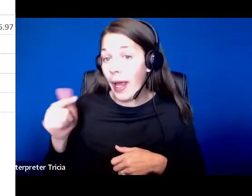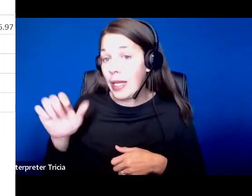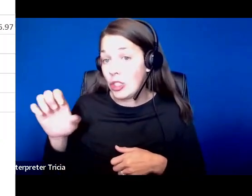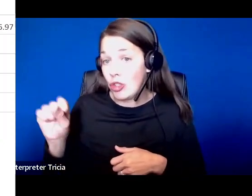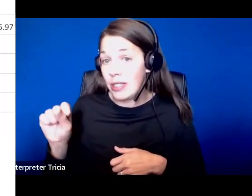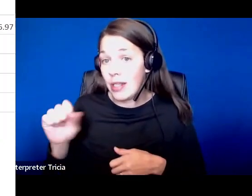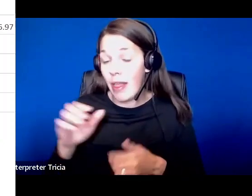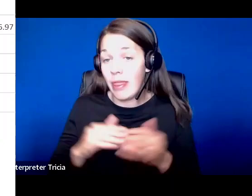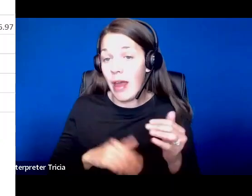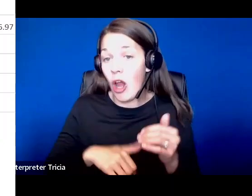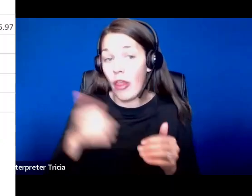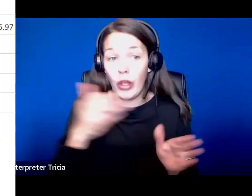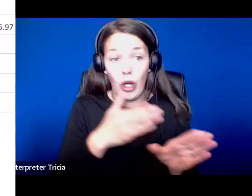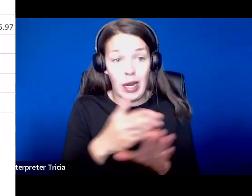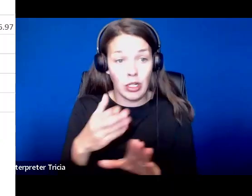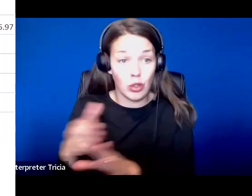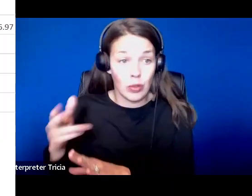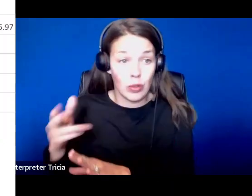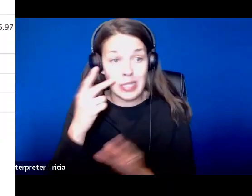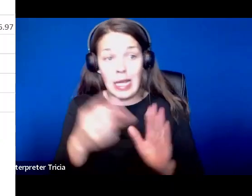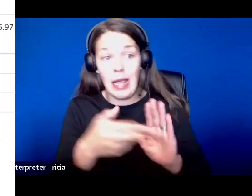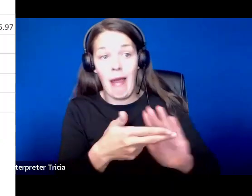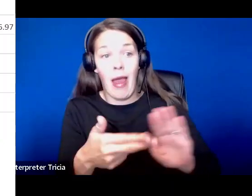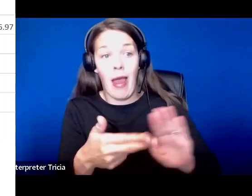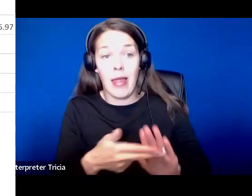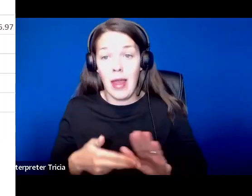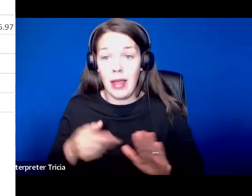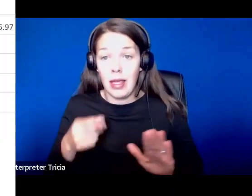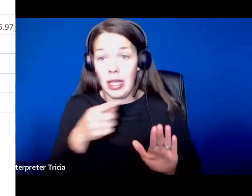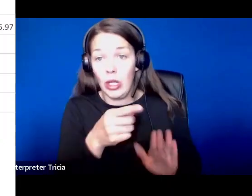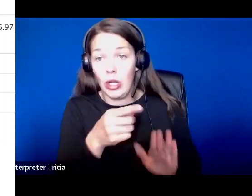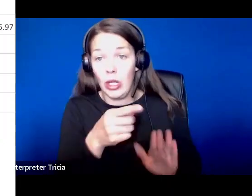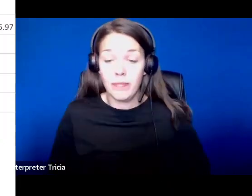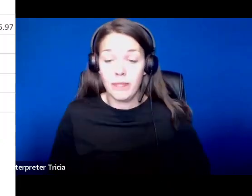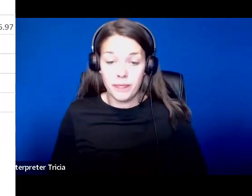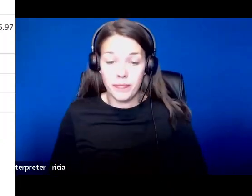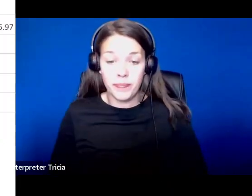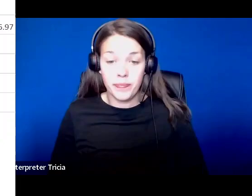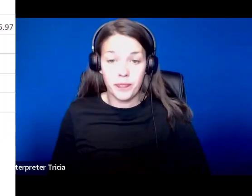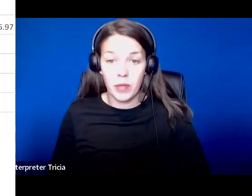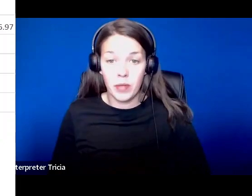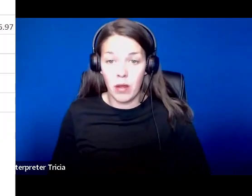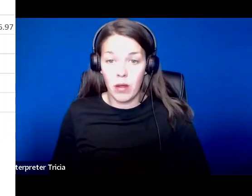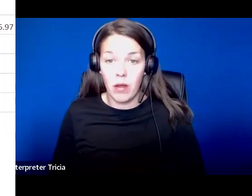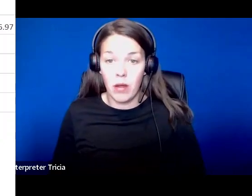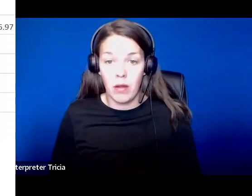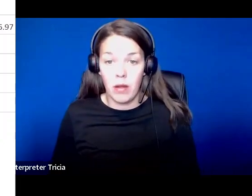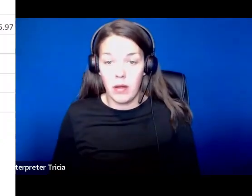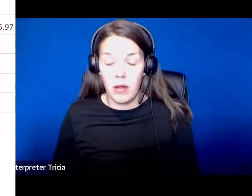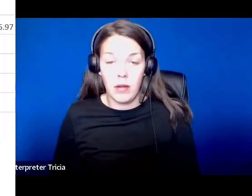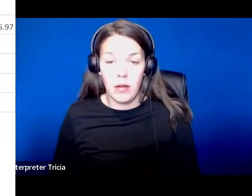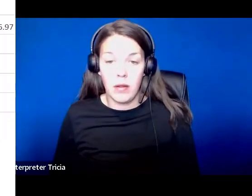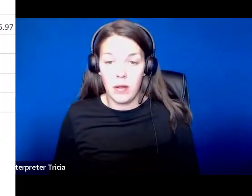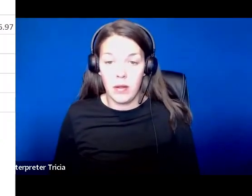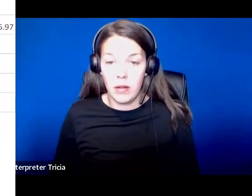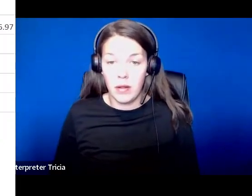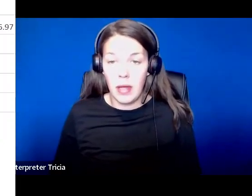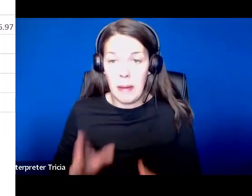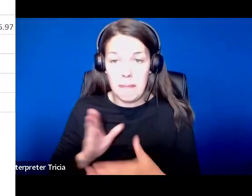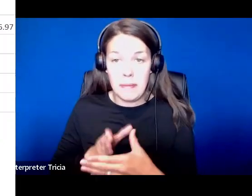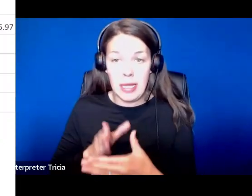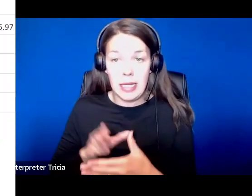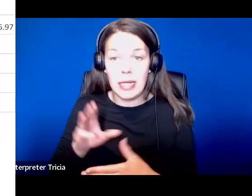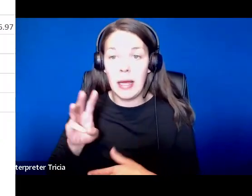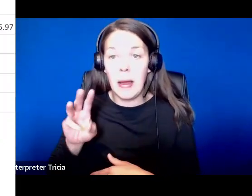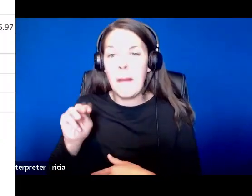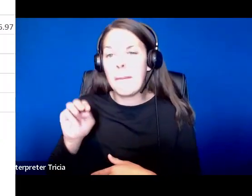a lot of the other industries. So, you look at, I've got the median wage here, but I've